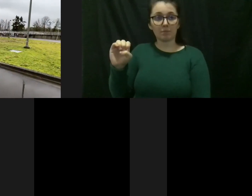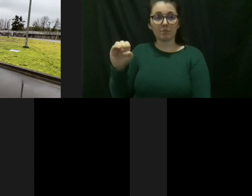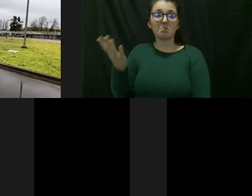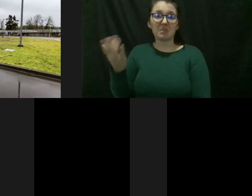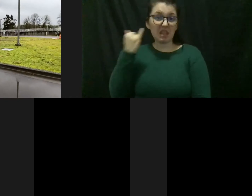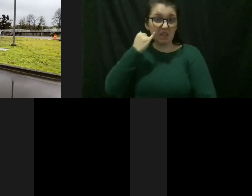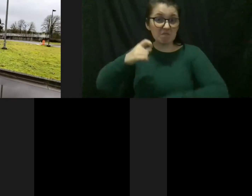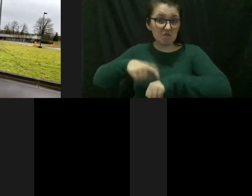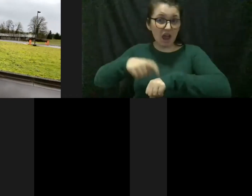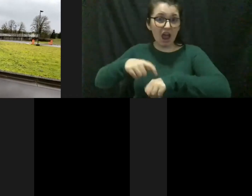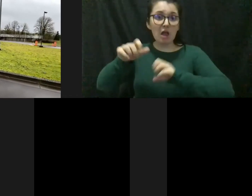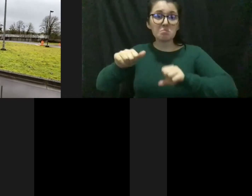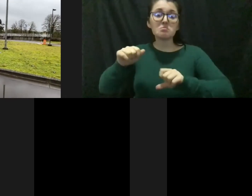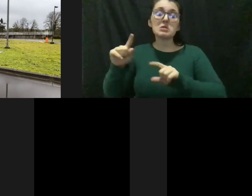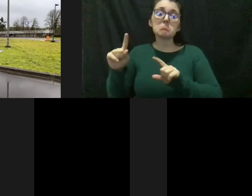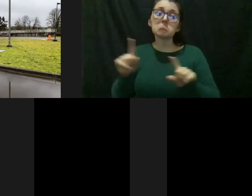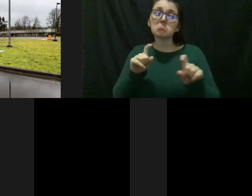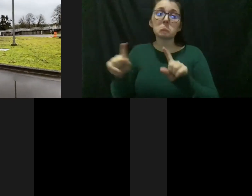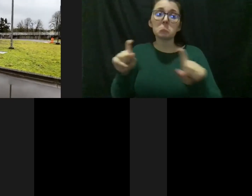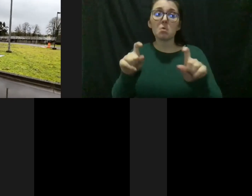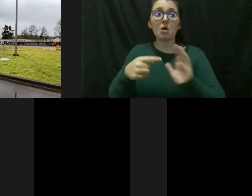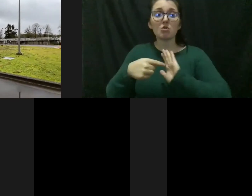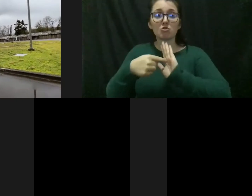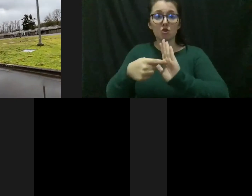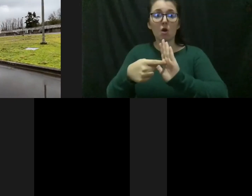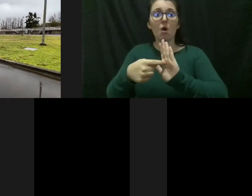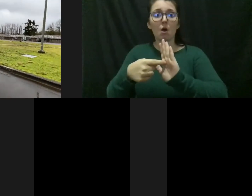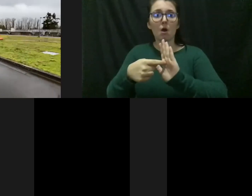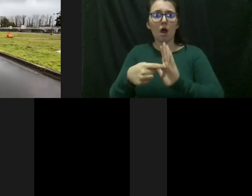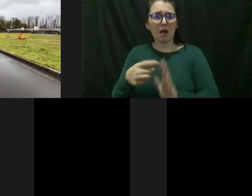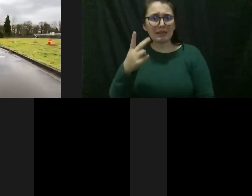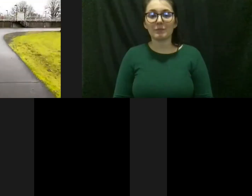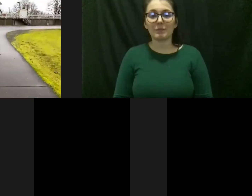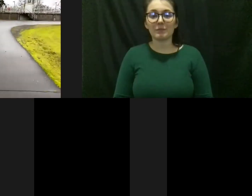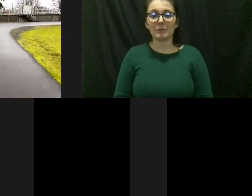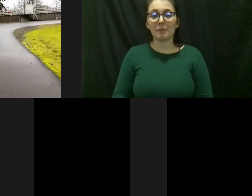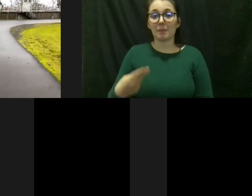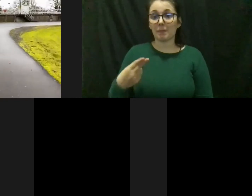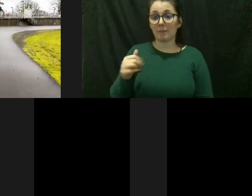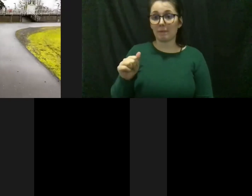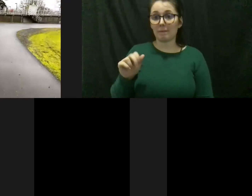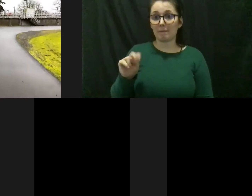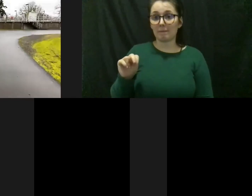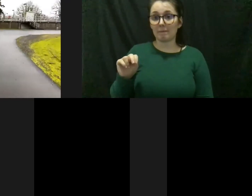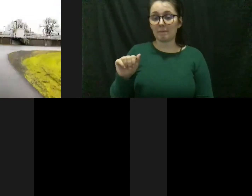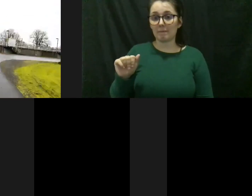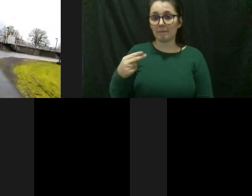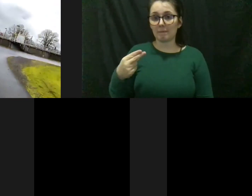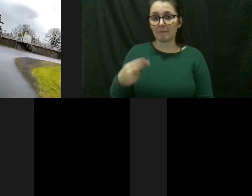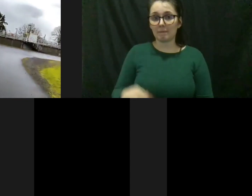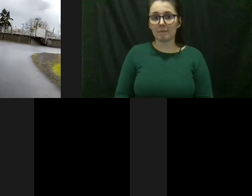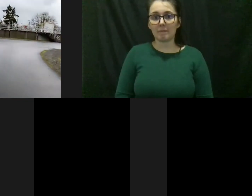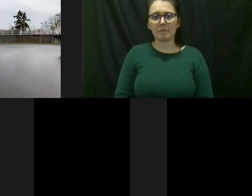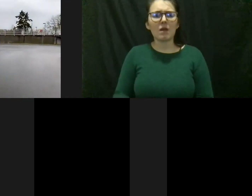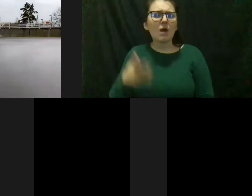mix together for 30 to 60 minutes. And so it will snake through this water before going from this tank over